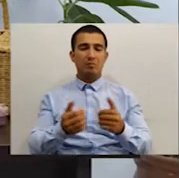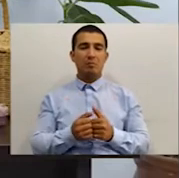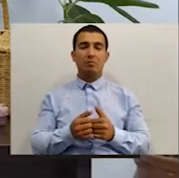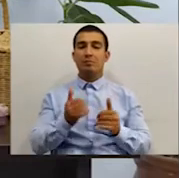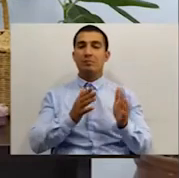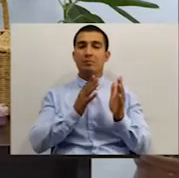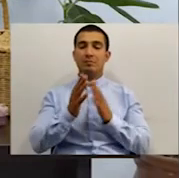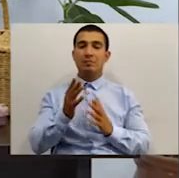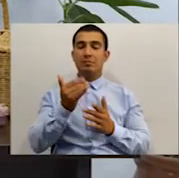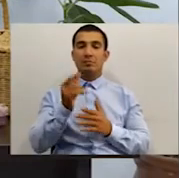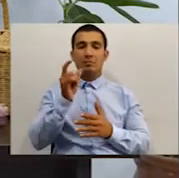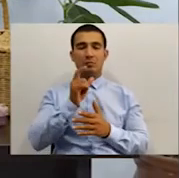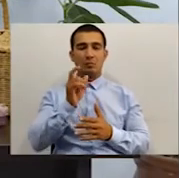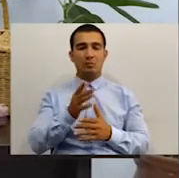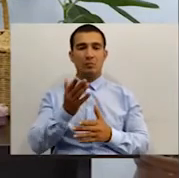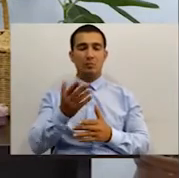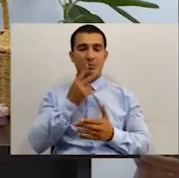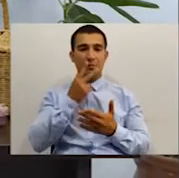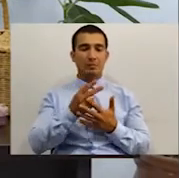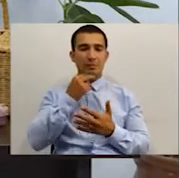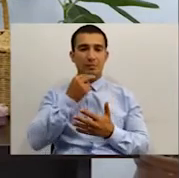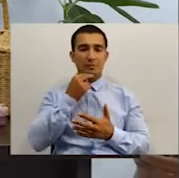Endi ko'kka o'tamiz.